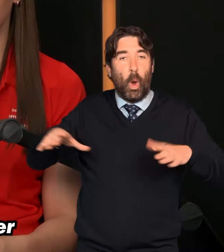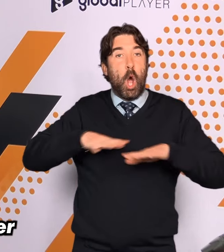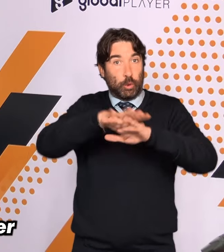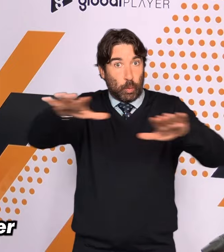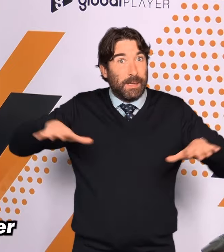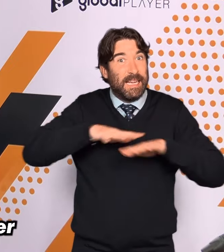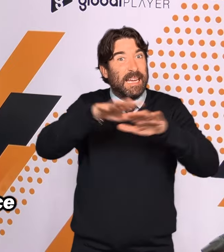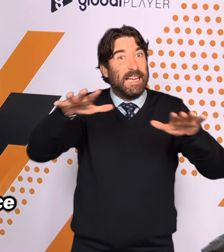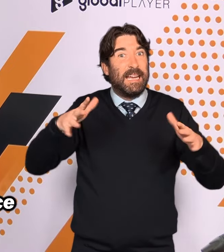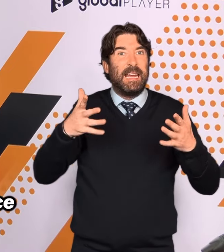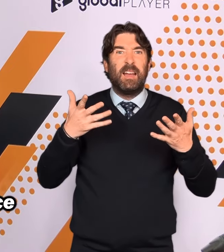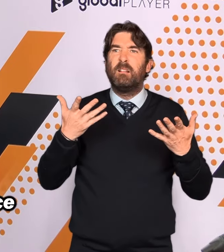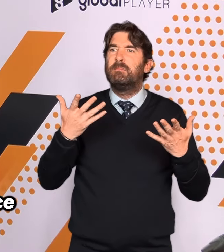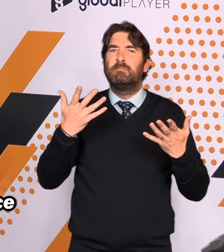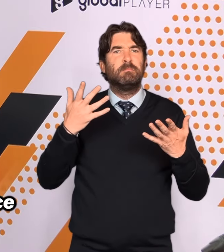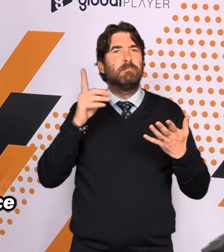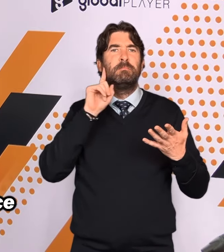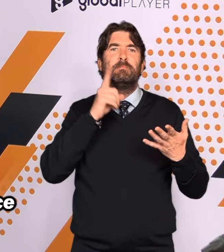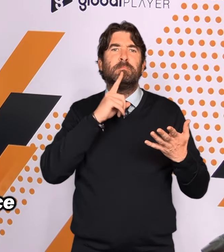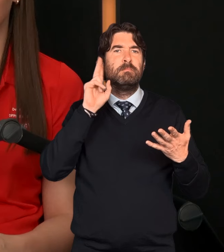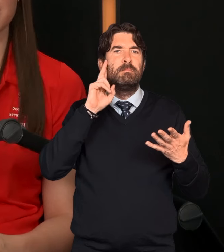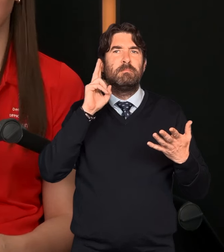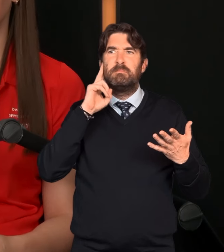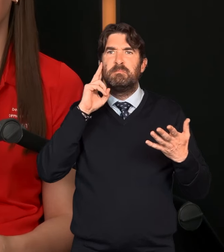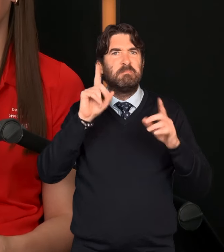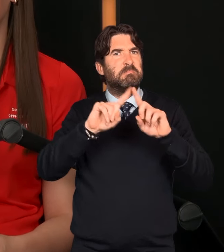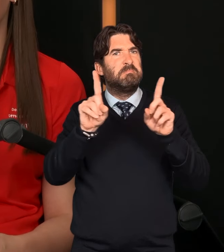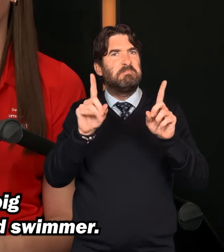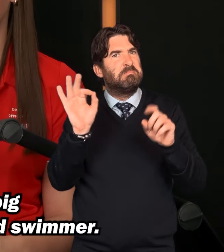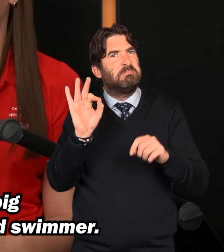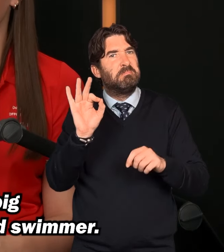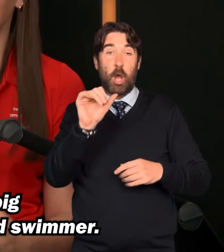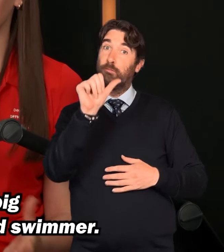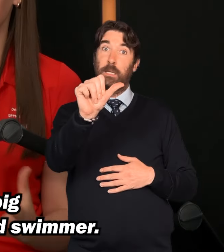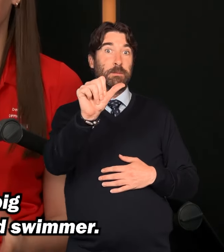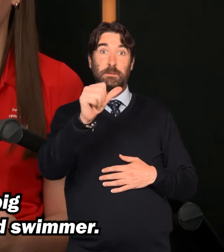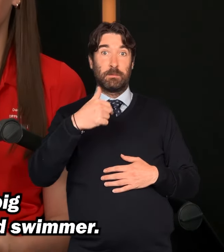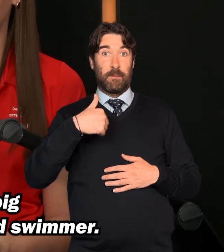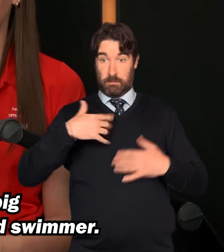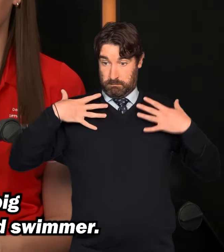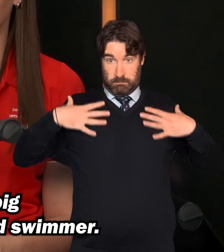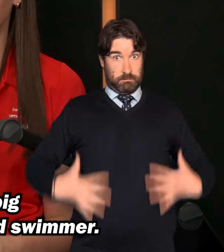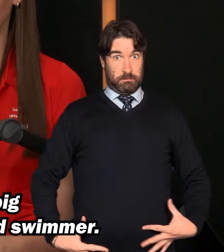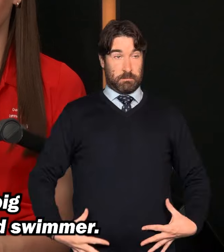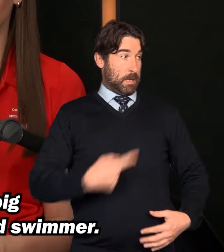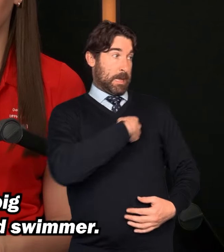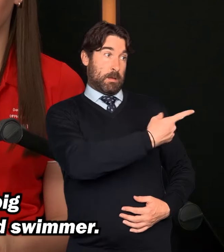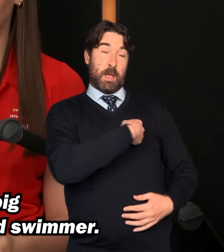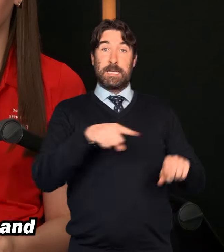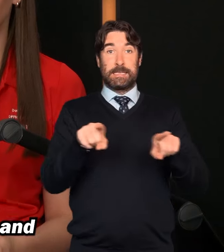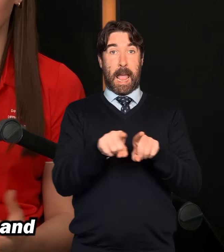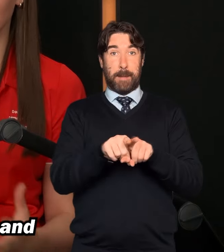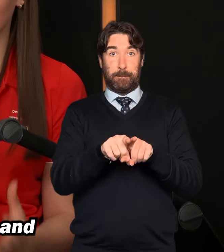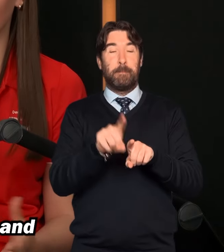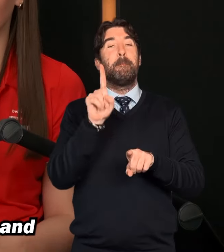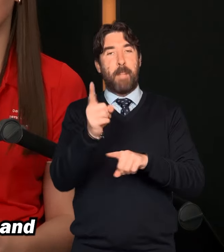water, there's kind of once you're swimming. No, it's not really that. it's not really that big of a difference to an able-bodied swimmer.